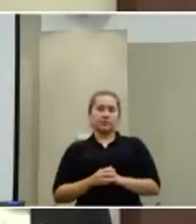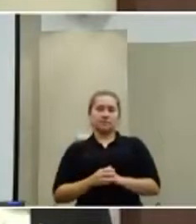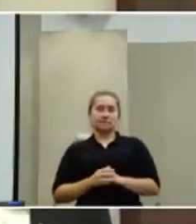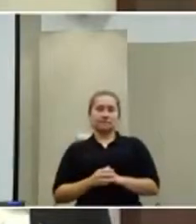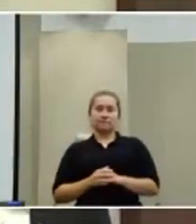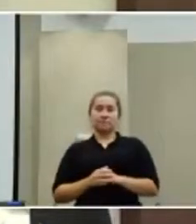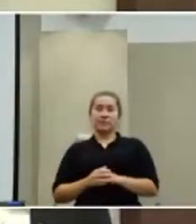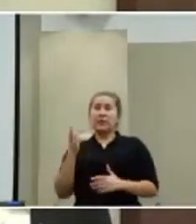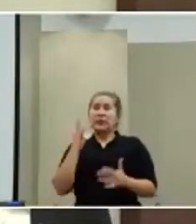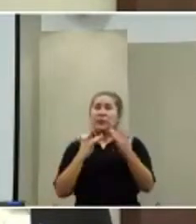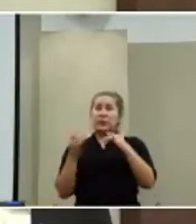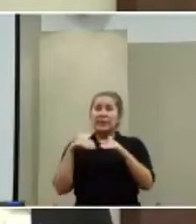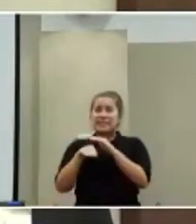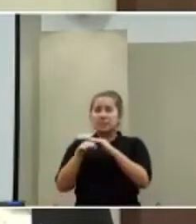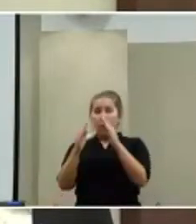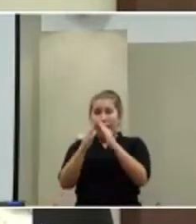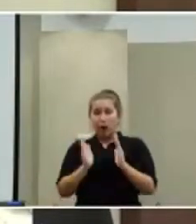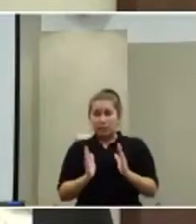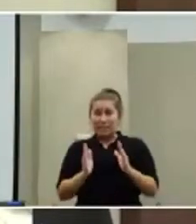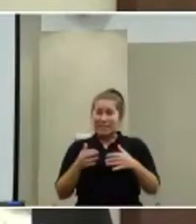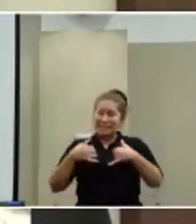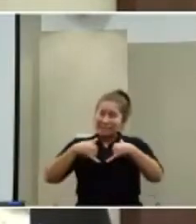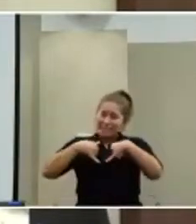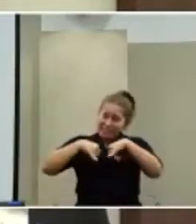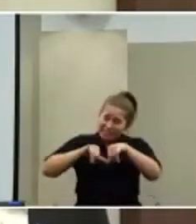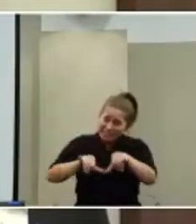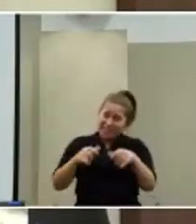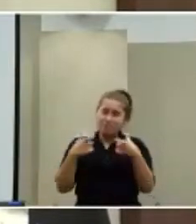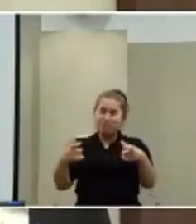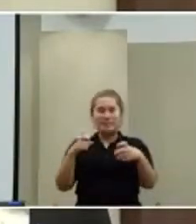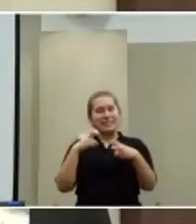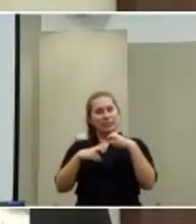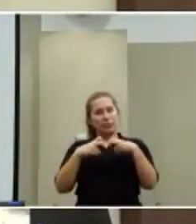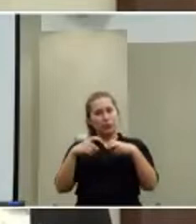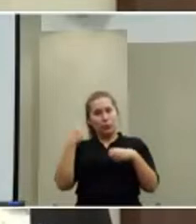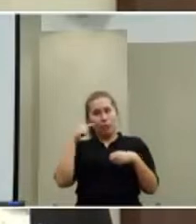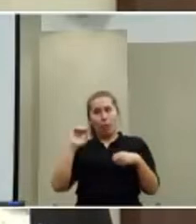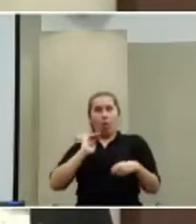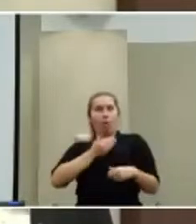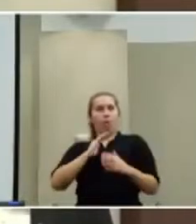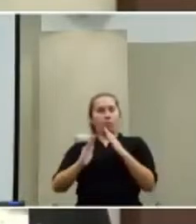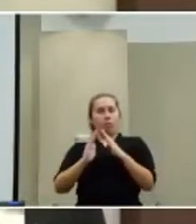Lack of accessible housing remains a huge issue for our community.